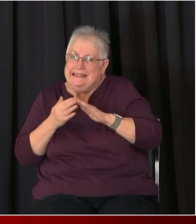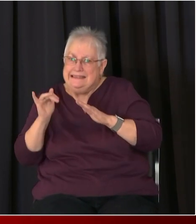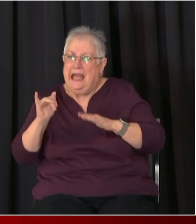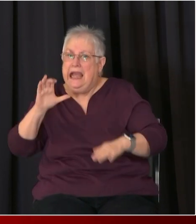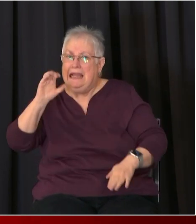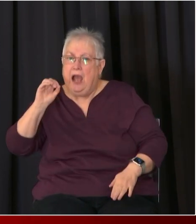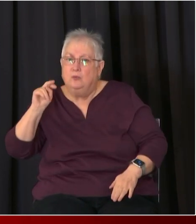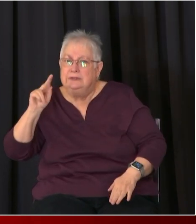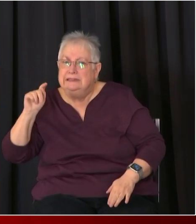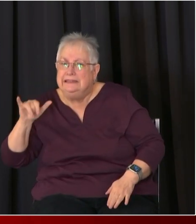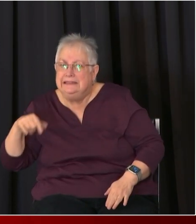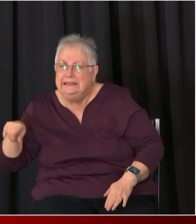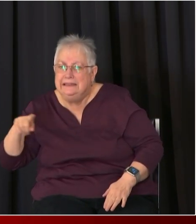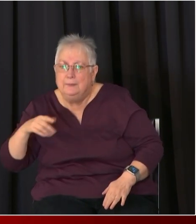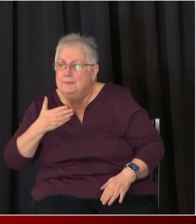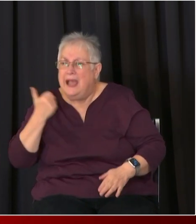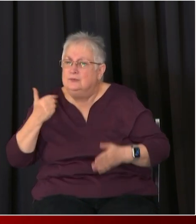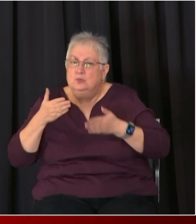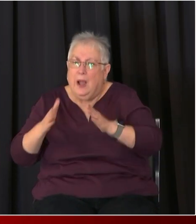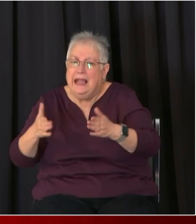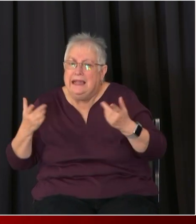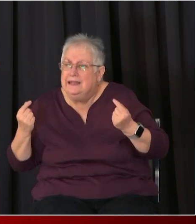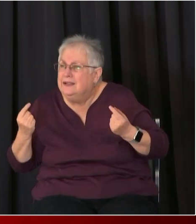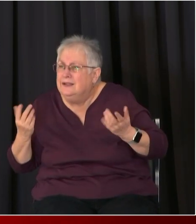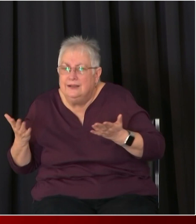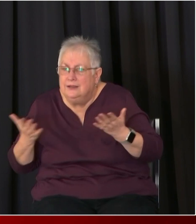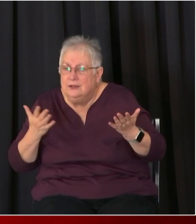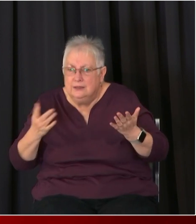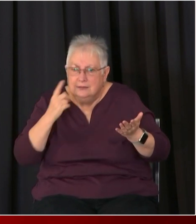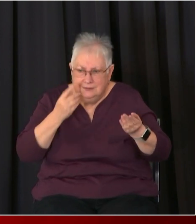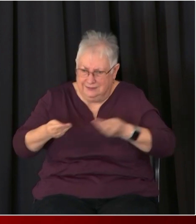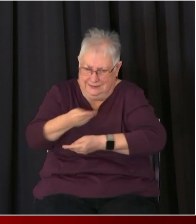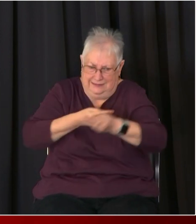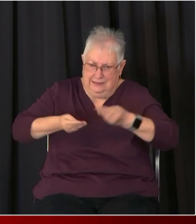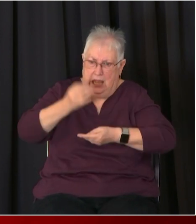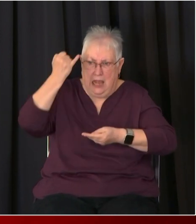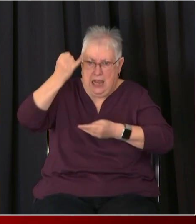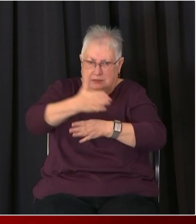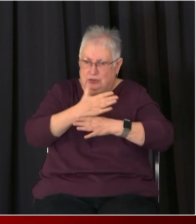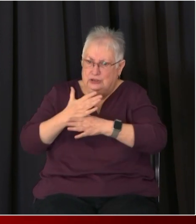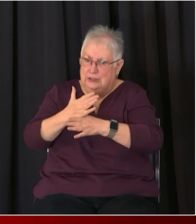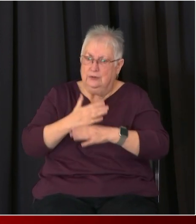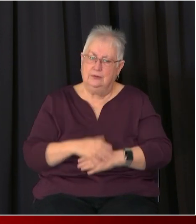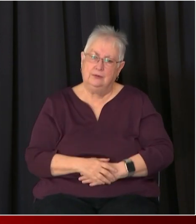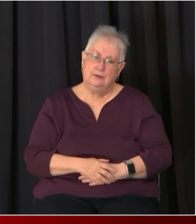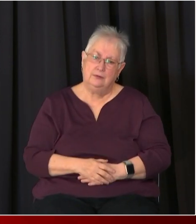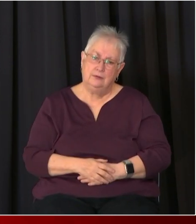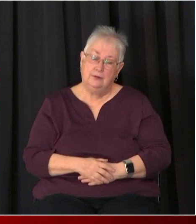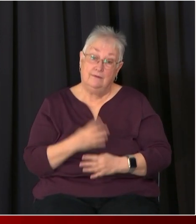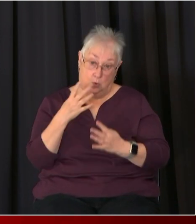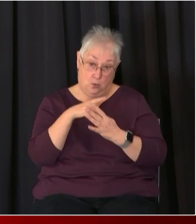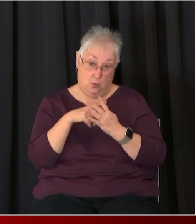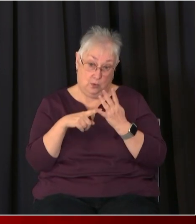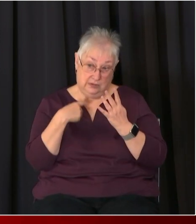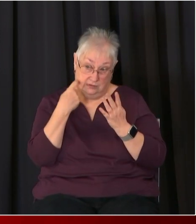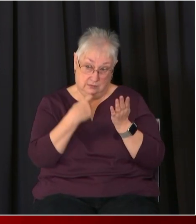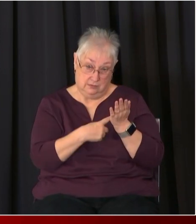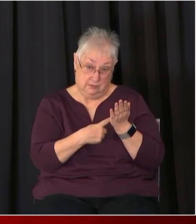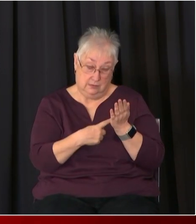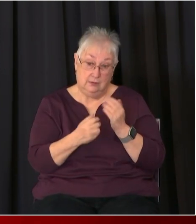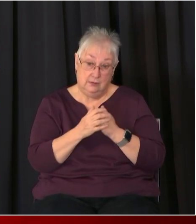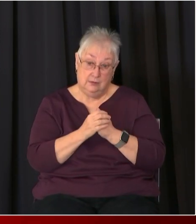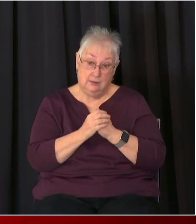surge in national cases, as the mayor mentioned. So when we look at all four of those things combined and really focusing,